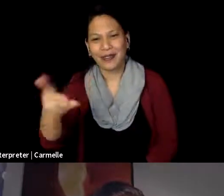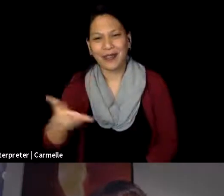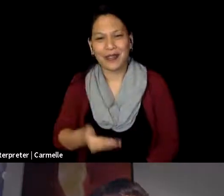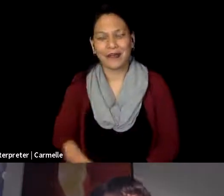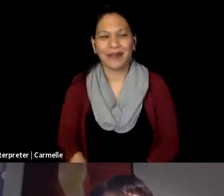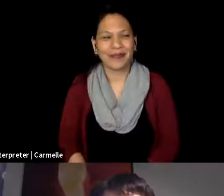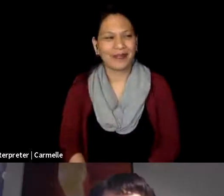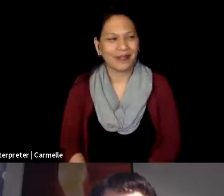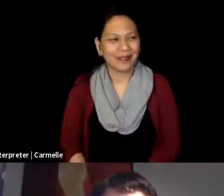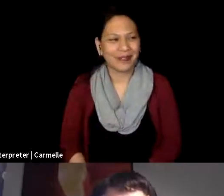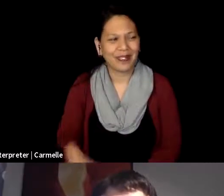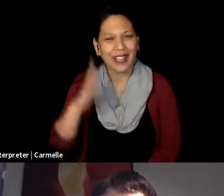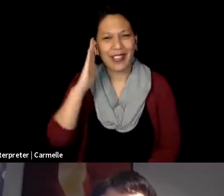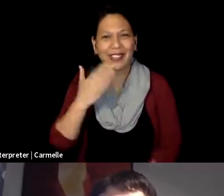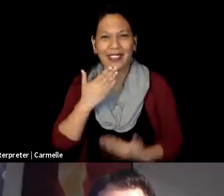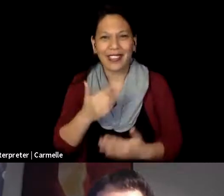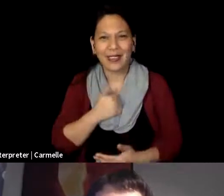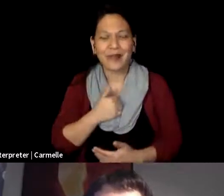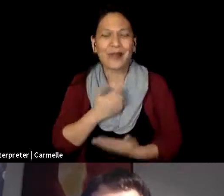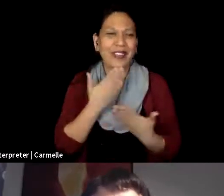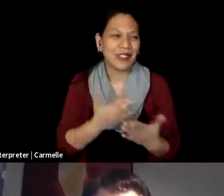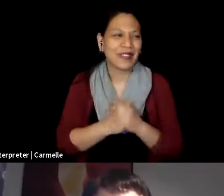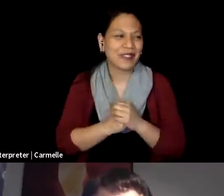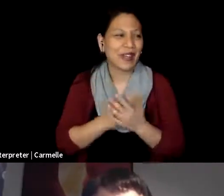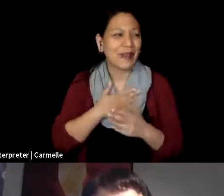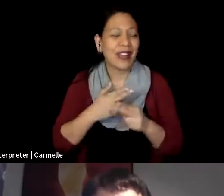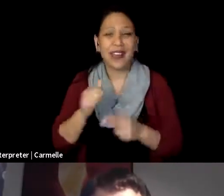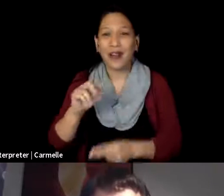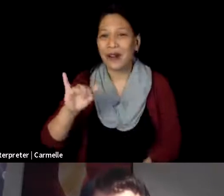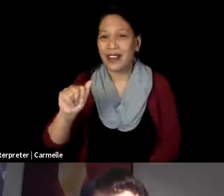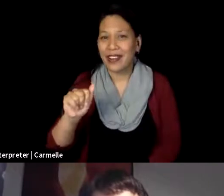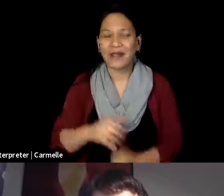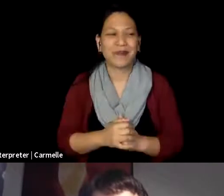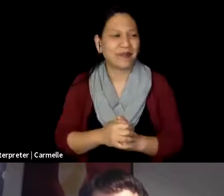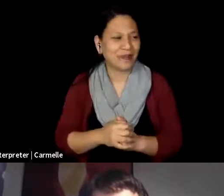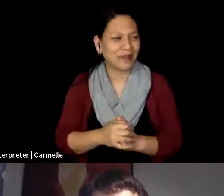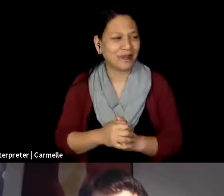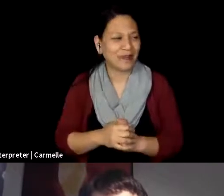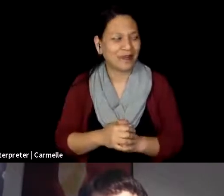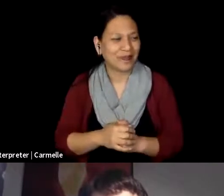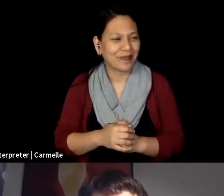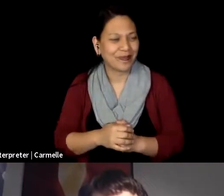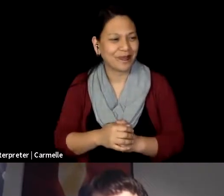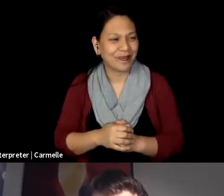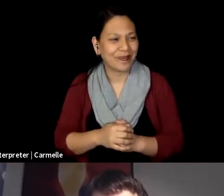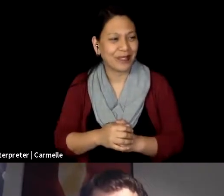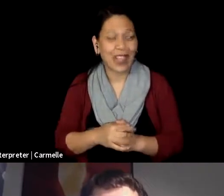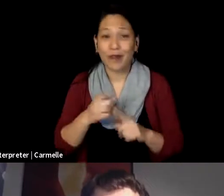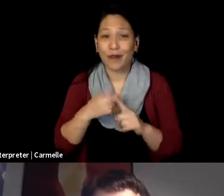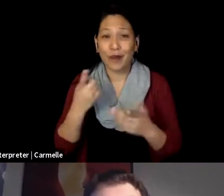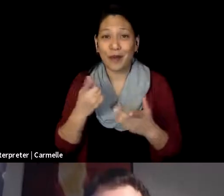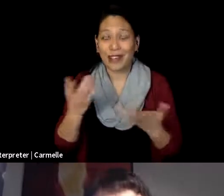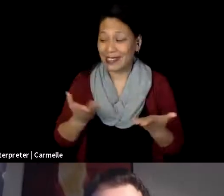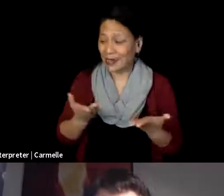Well, Alan, miigwech, thank you. This is Aria speaking. And I'll just say I'm zooming in from